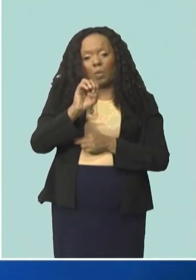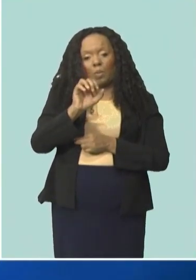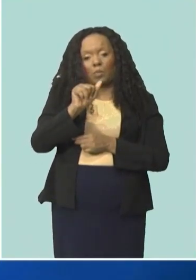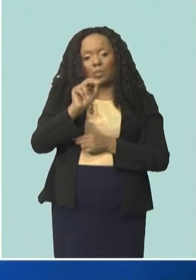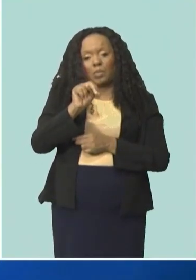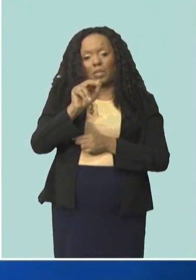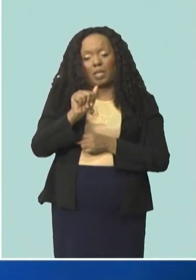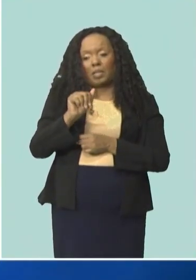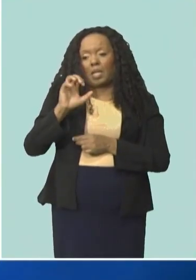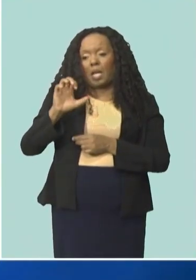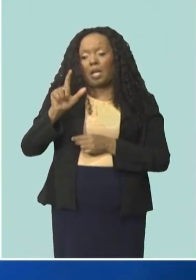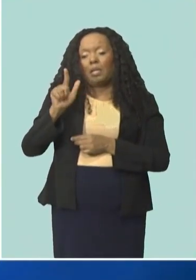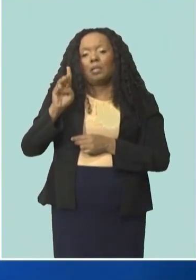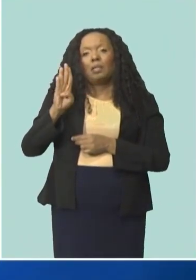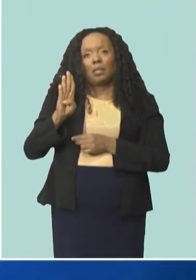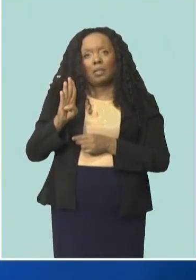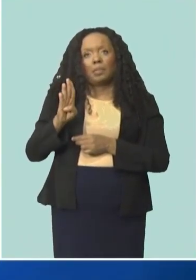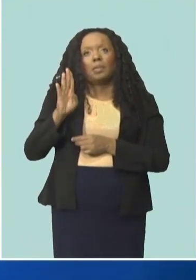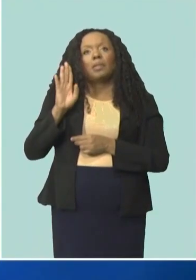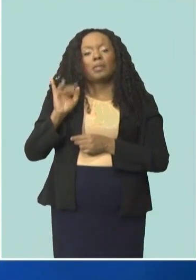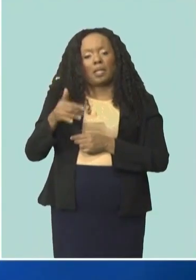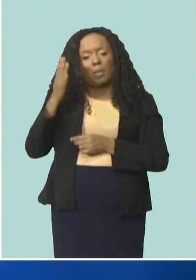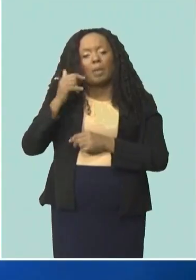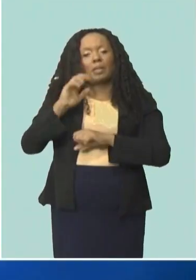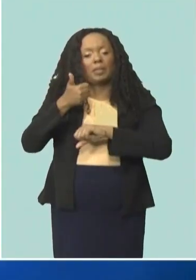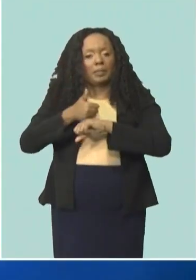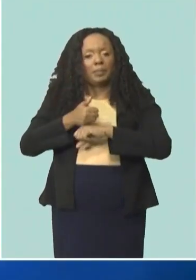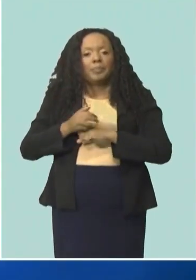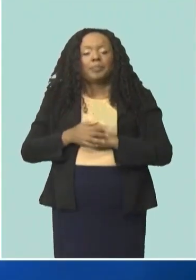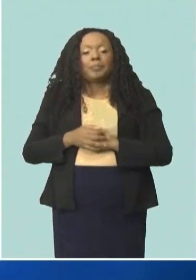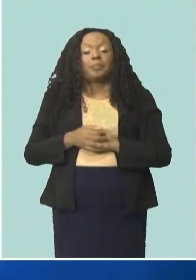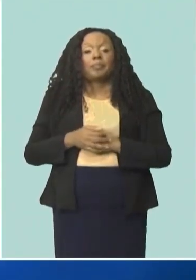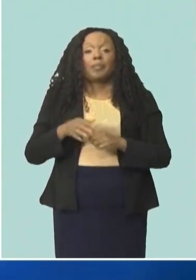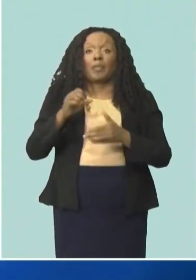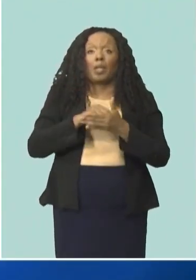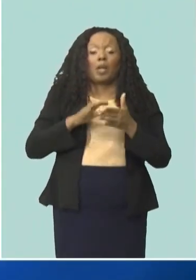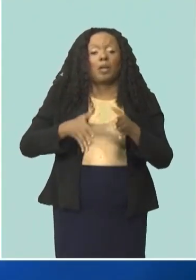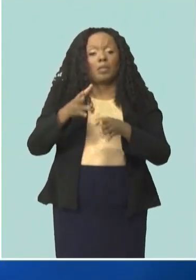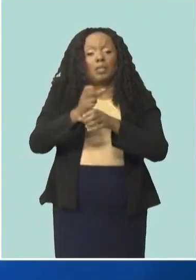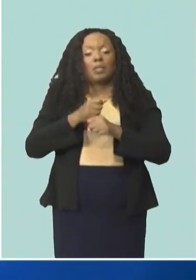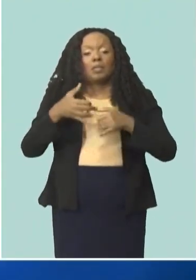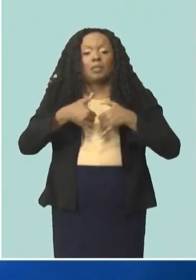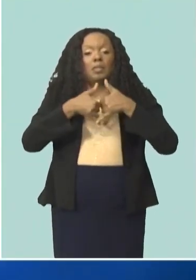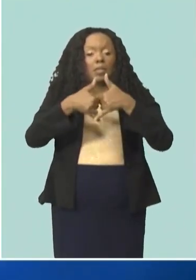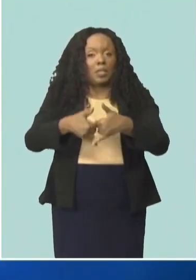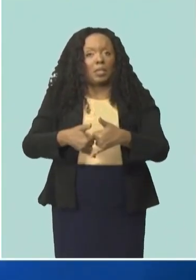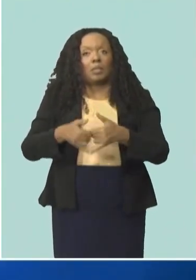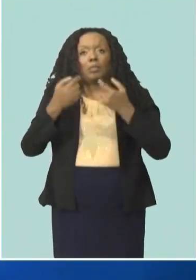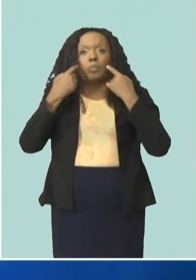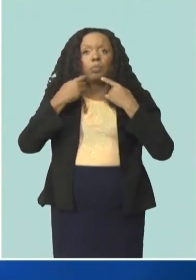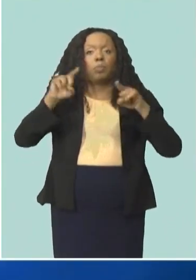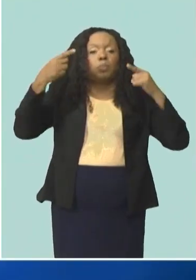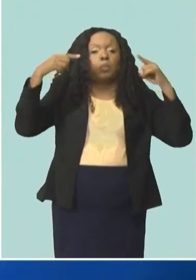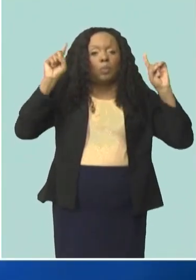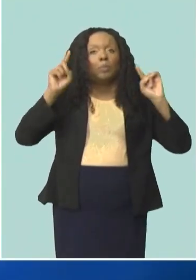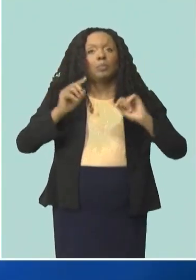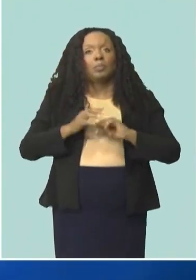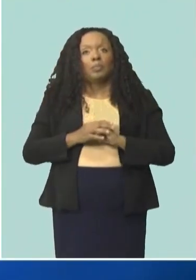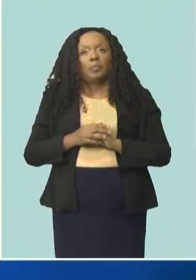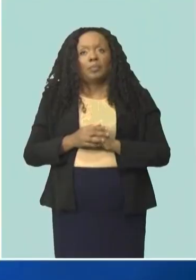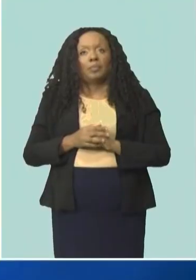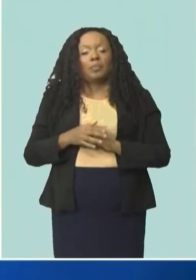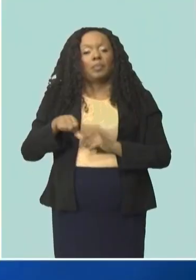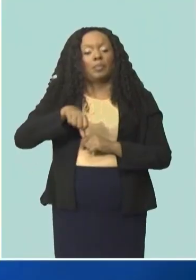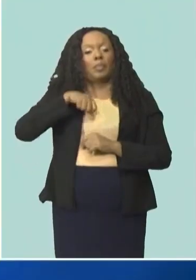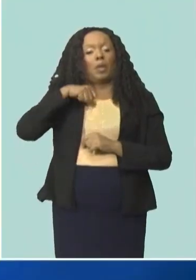your experience there. After the official remarks, students were honored for their outstanding achievements, and with a proud